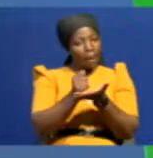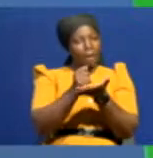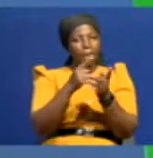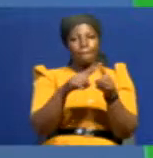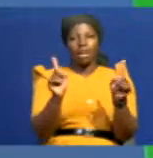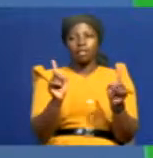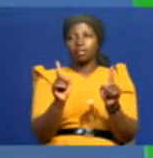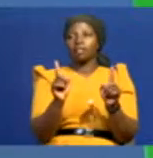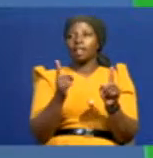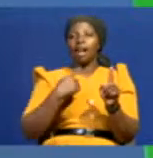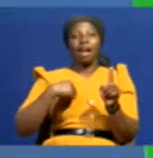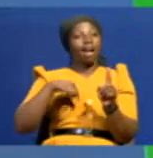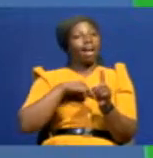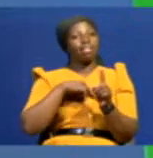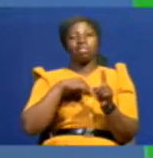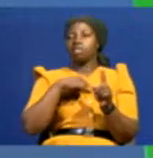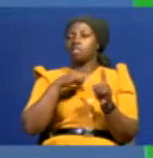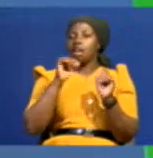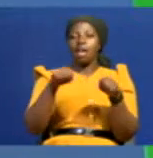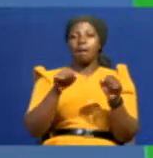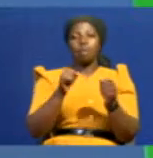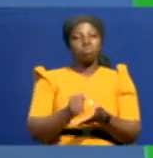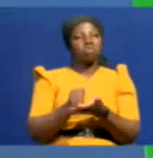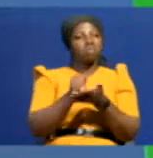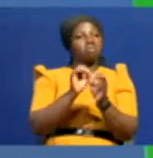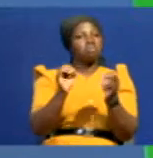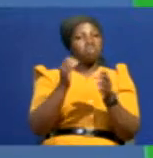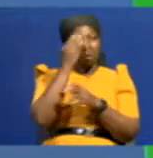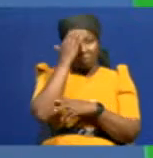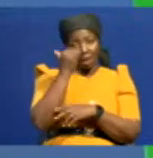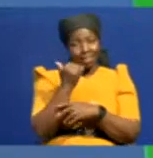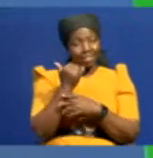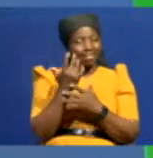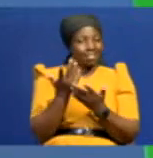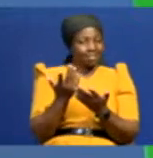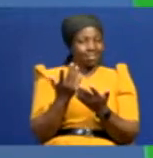we are unable due to the equipment which we have. You know,